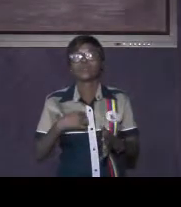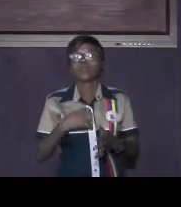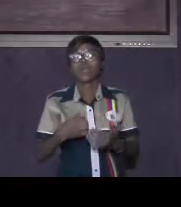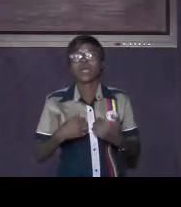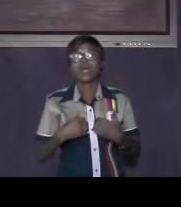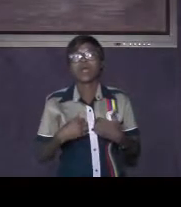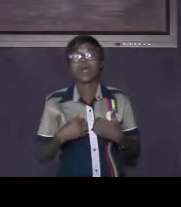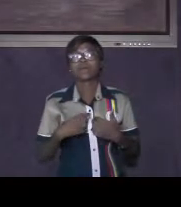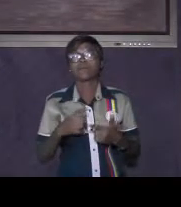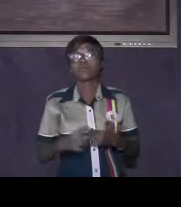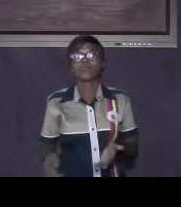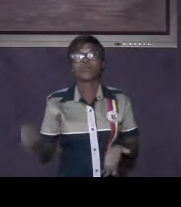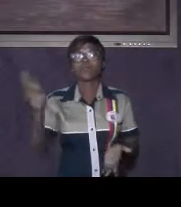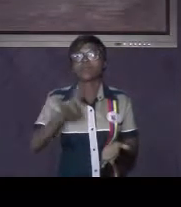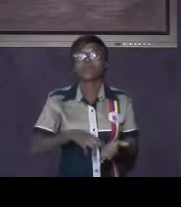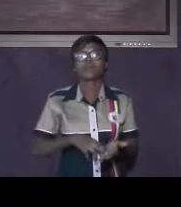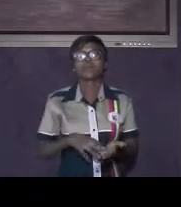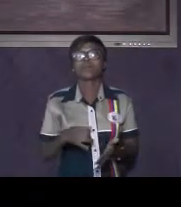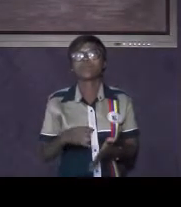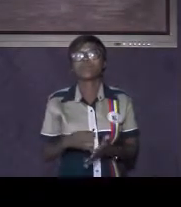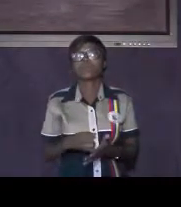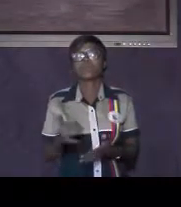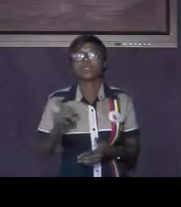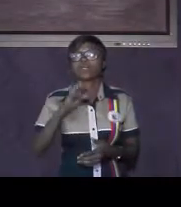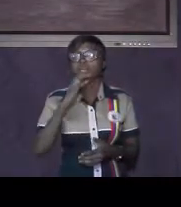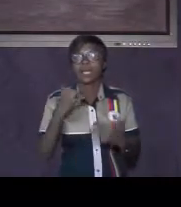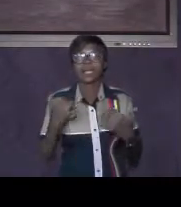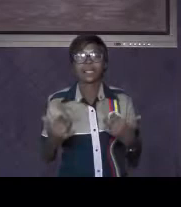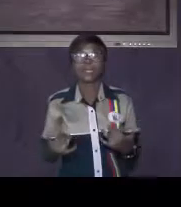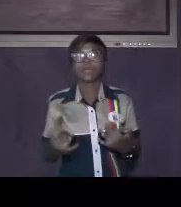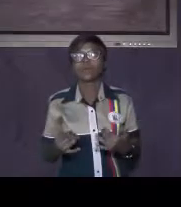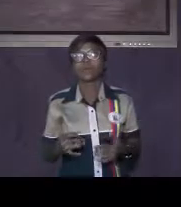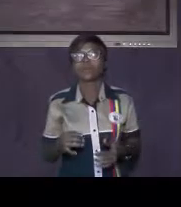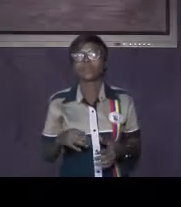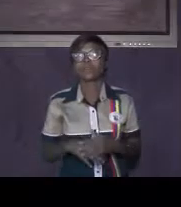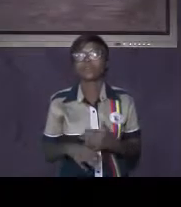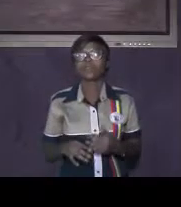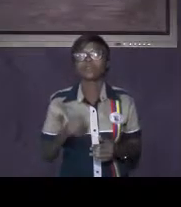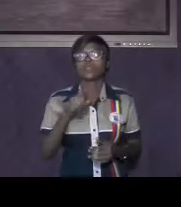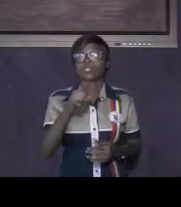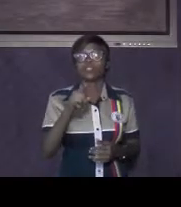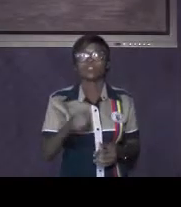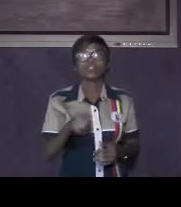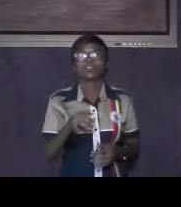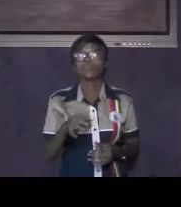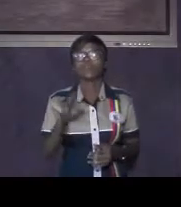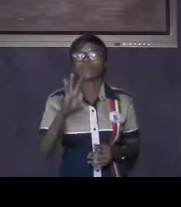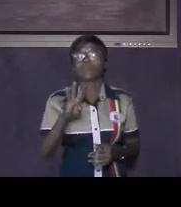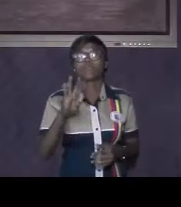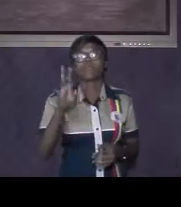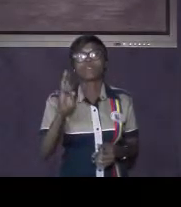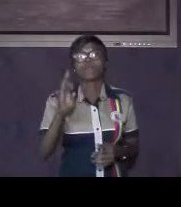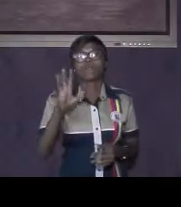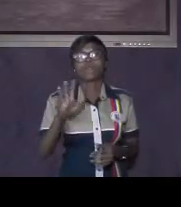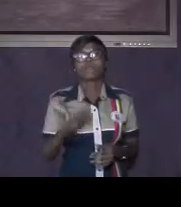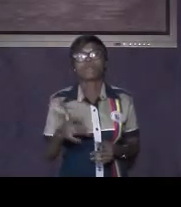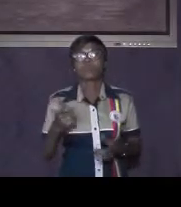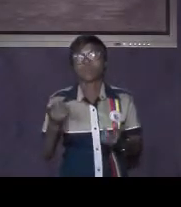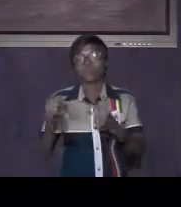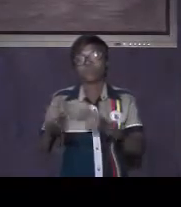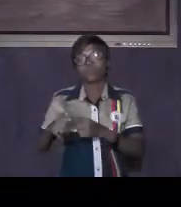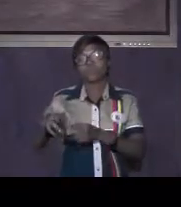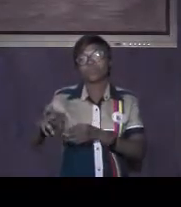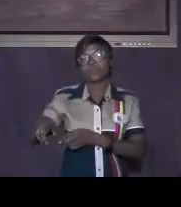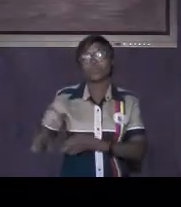increase 100 to 475. They are now in the ratio 100 to 475. Then we'll come to the